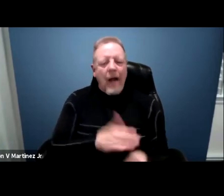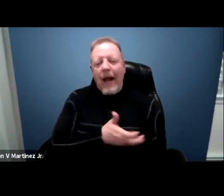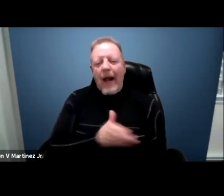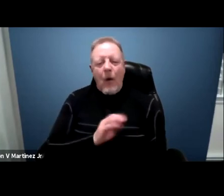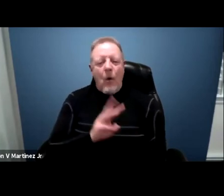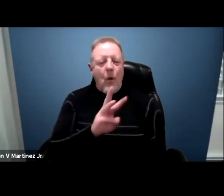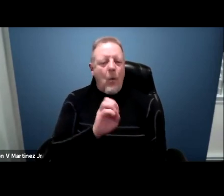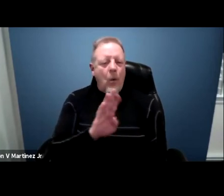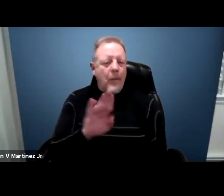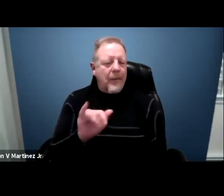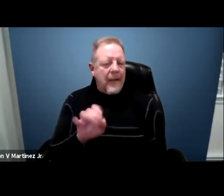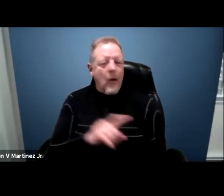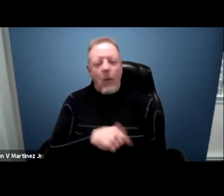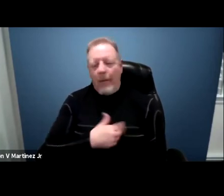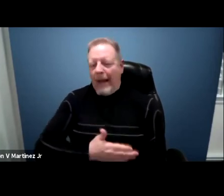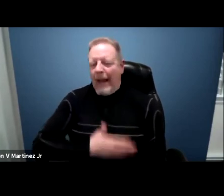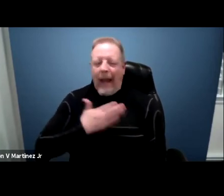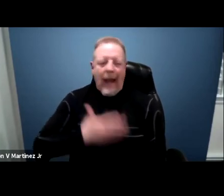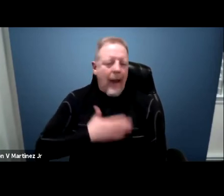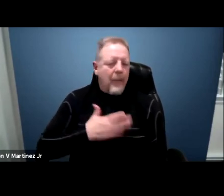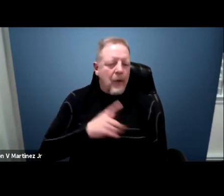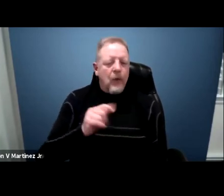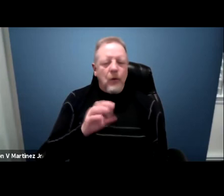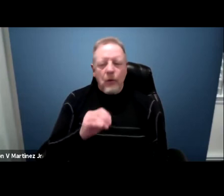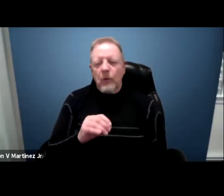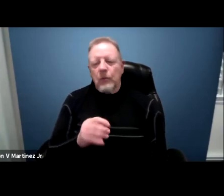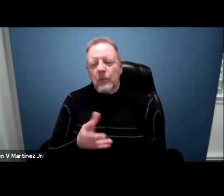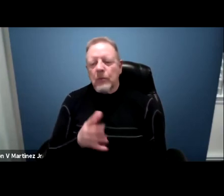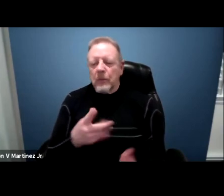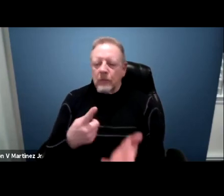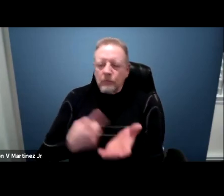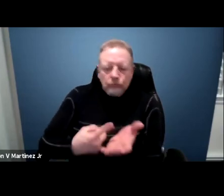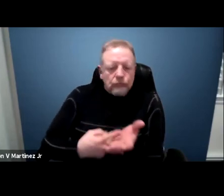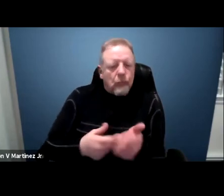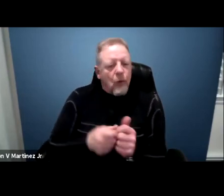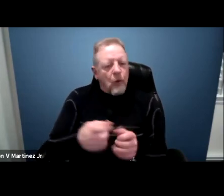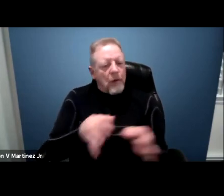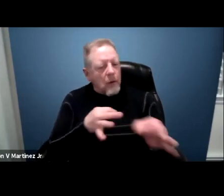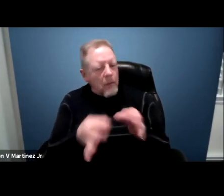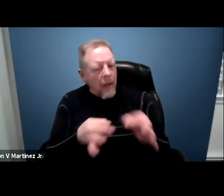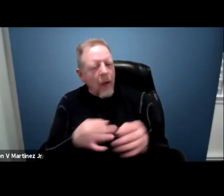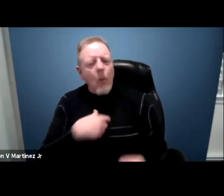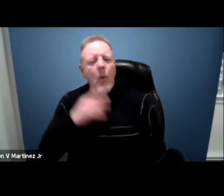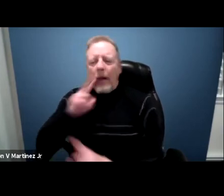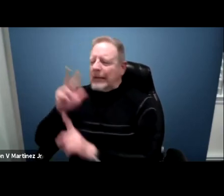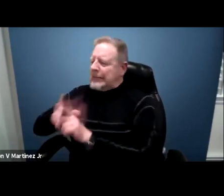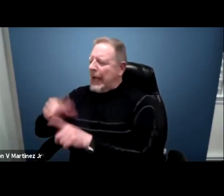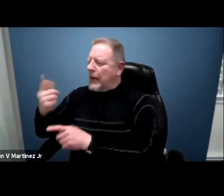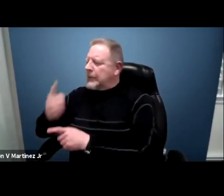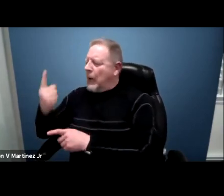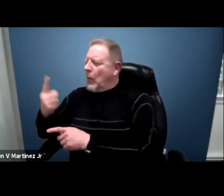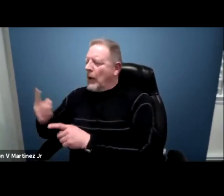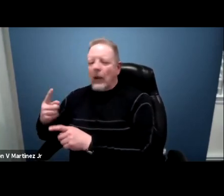And we will be happy to sort of talk, have somebody will give you a call back and we'll try to talk to you about